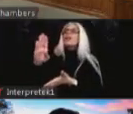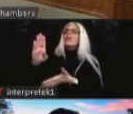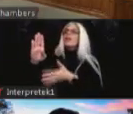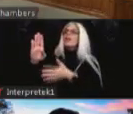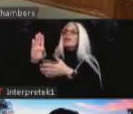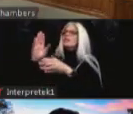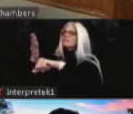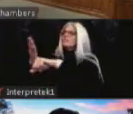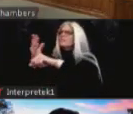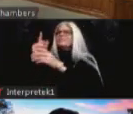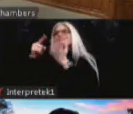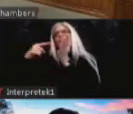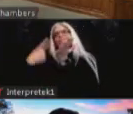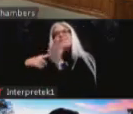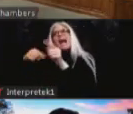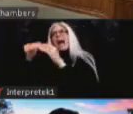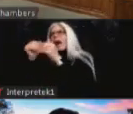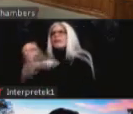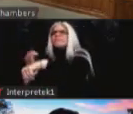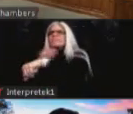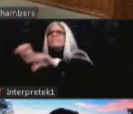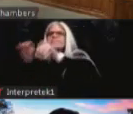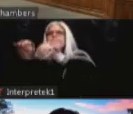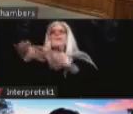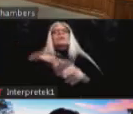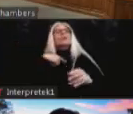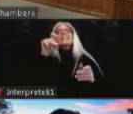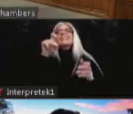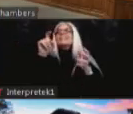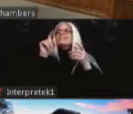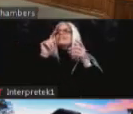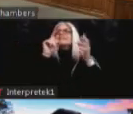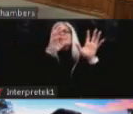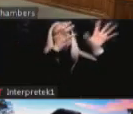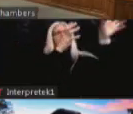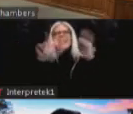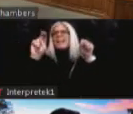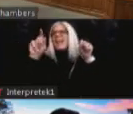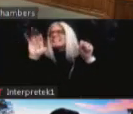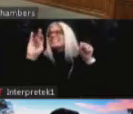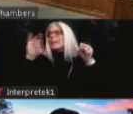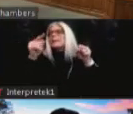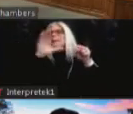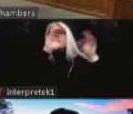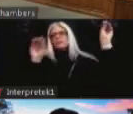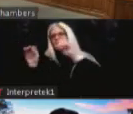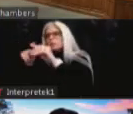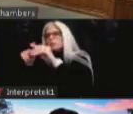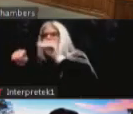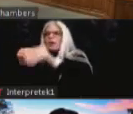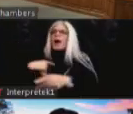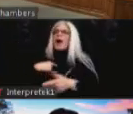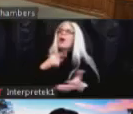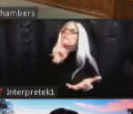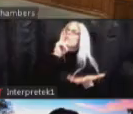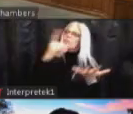organizations, initiatives can go and take that landscaping survey to become members of the campaign. But we're really wanting to set down a solid